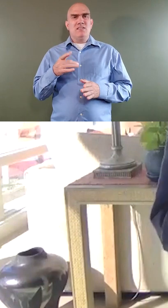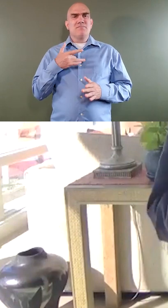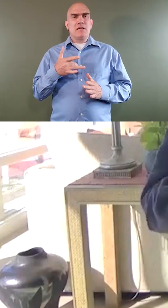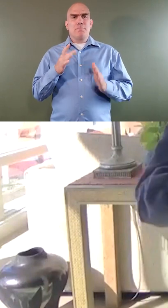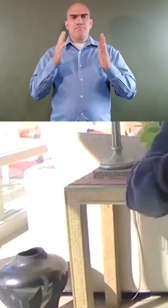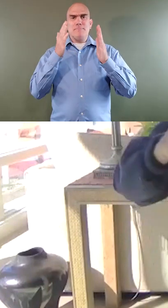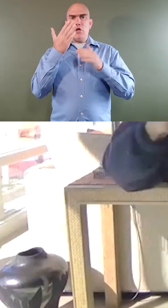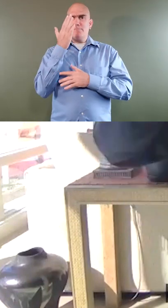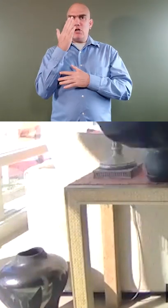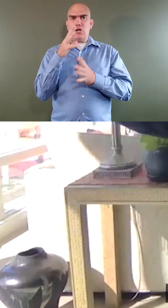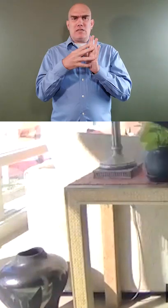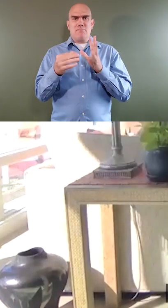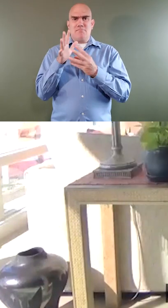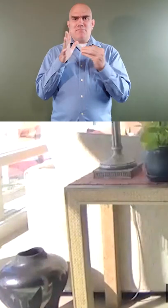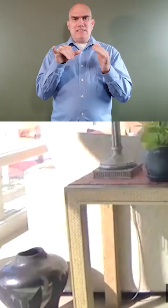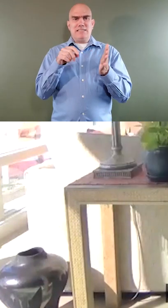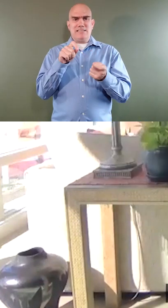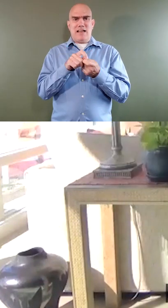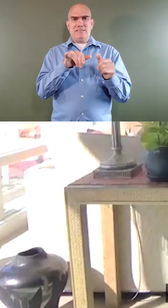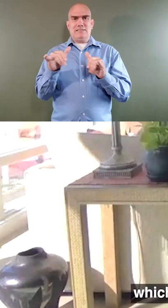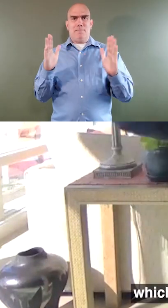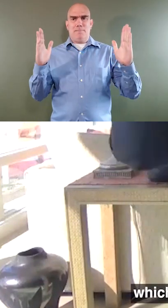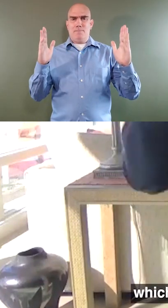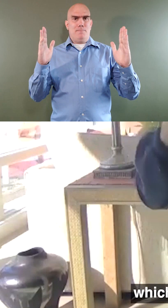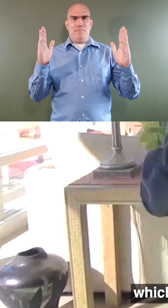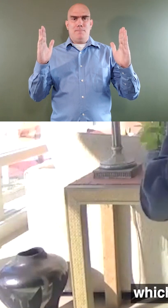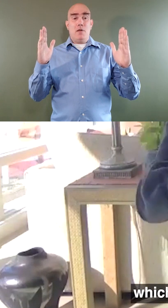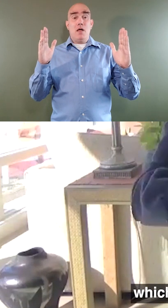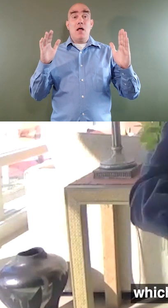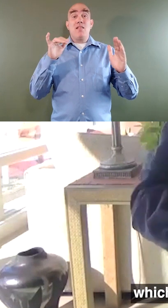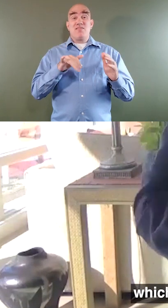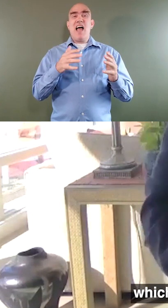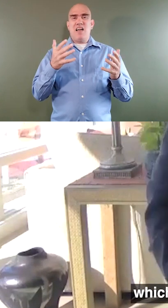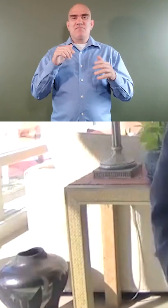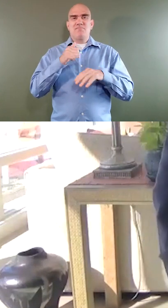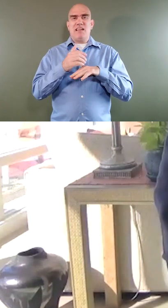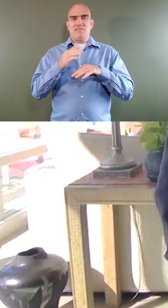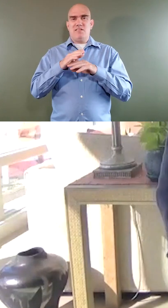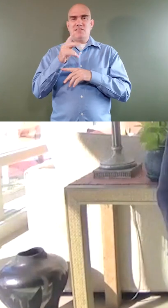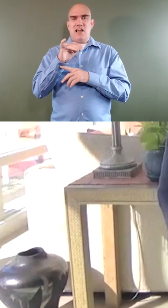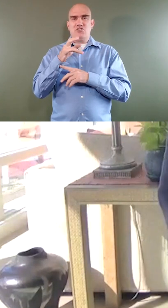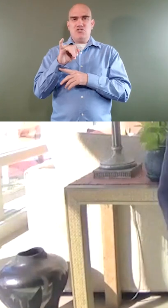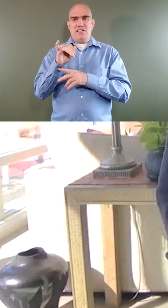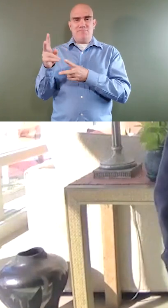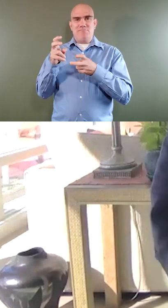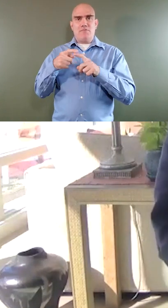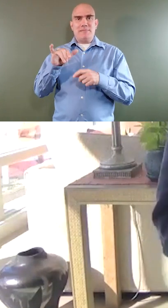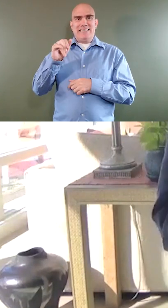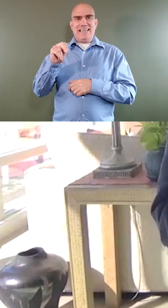other, is another feature of Tai Chi, which is based on the yin and yang theory